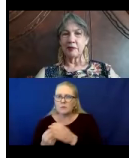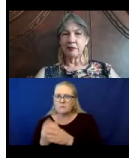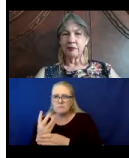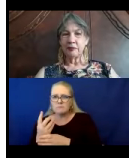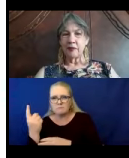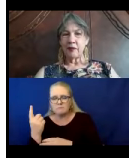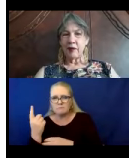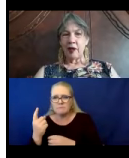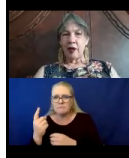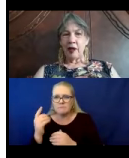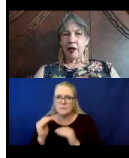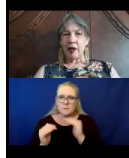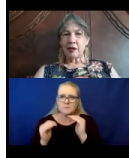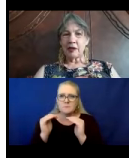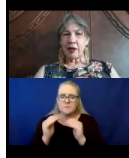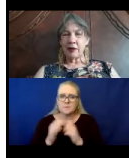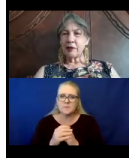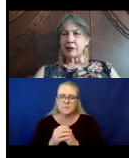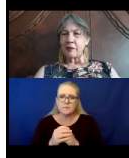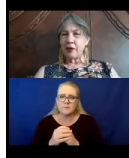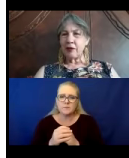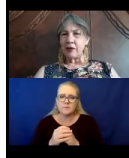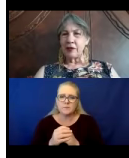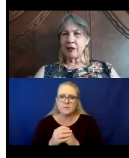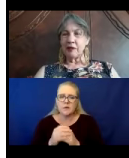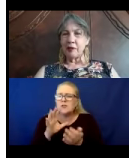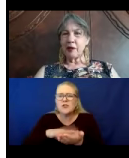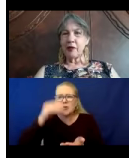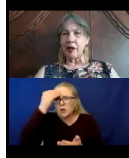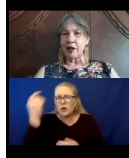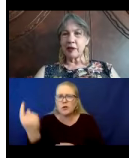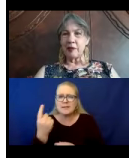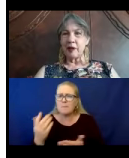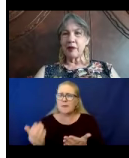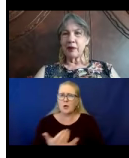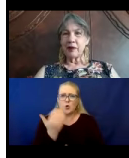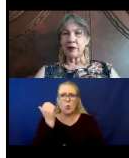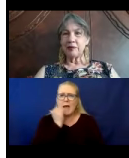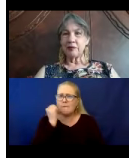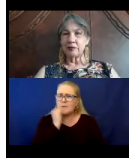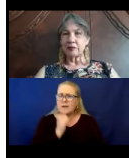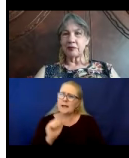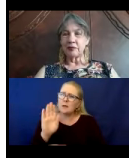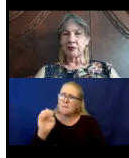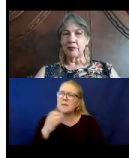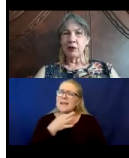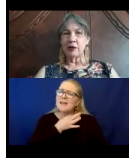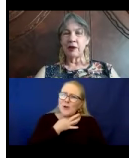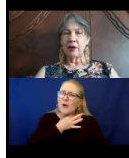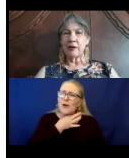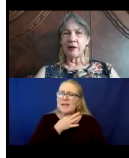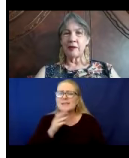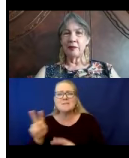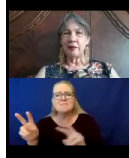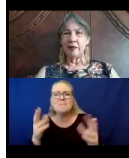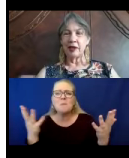compromised. And just try to learn something new every day, develop a curiosity about the world and what's going